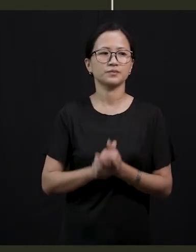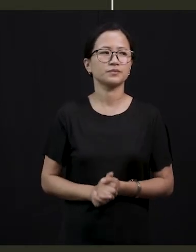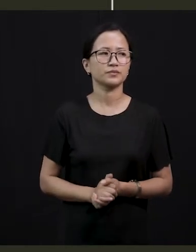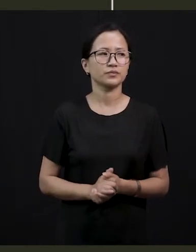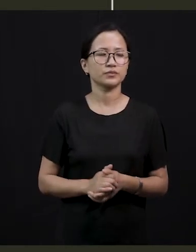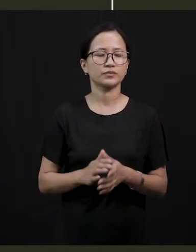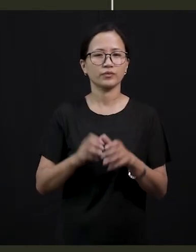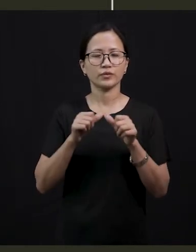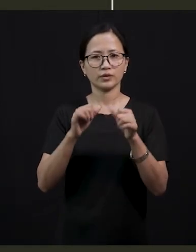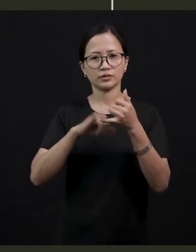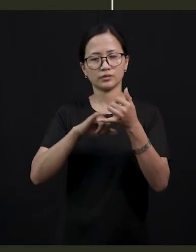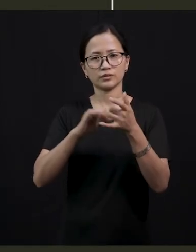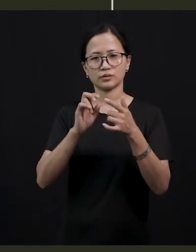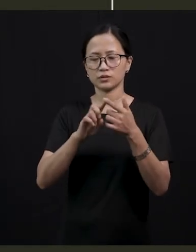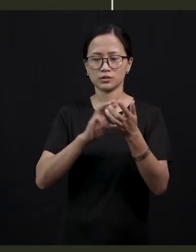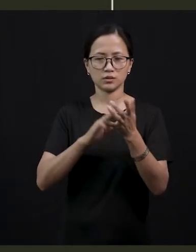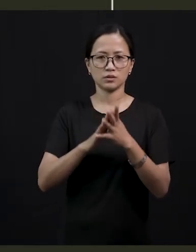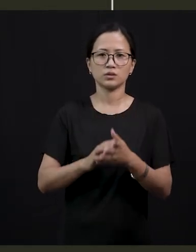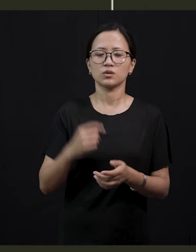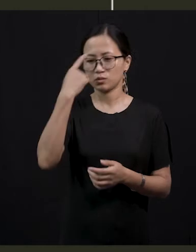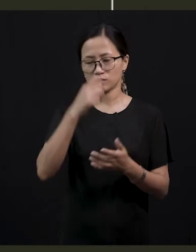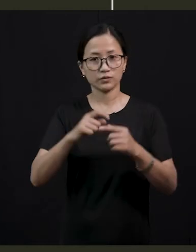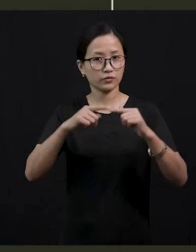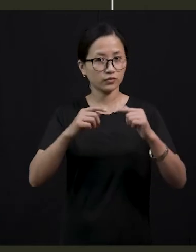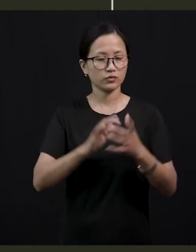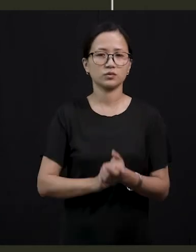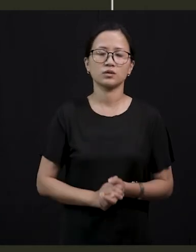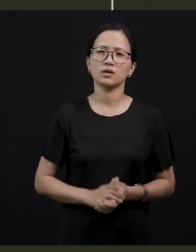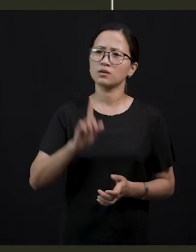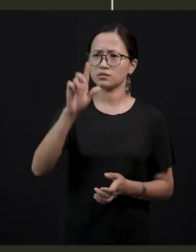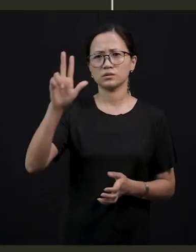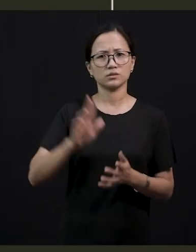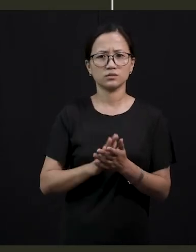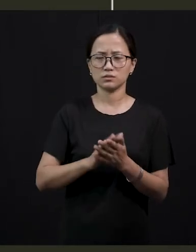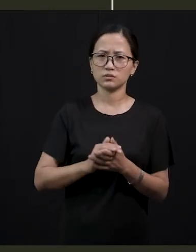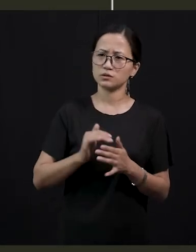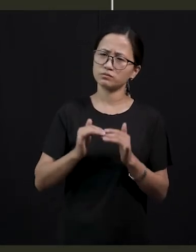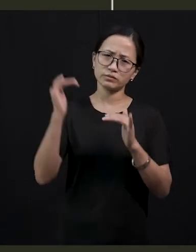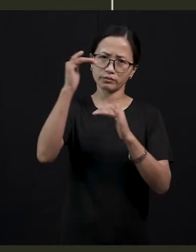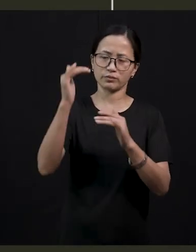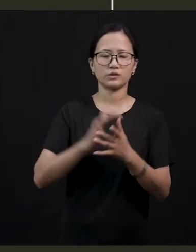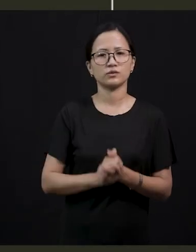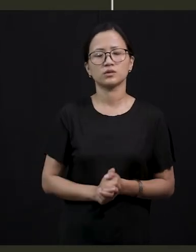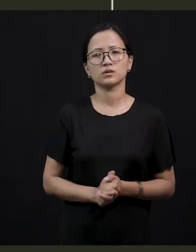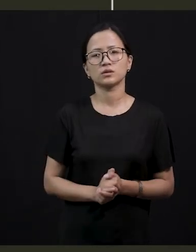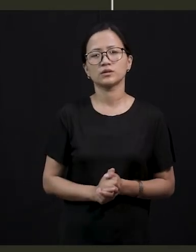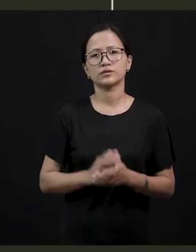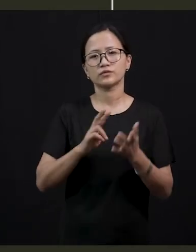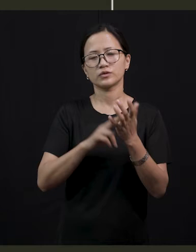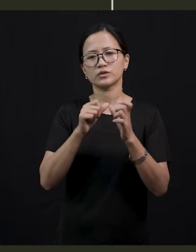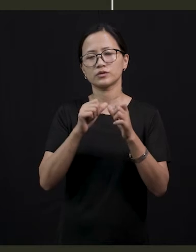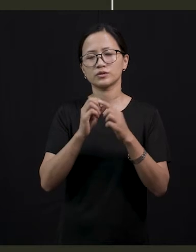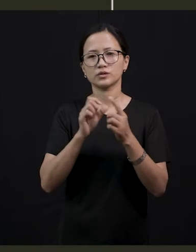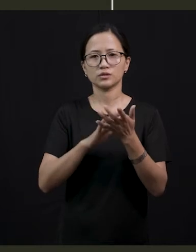the assembly, you are the one who's going to vote if you are 18 plus. But in the Vidhan Parishad,